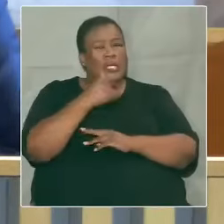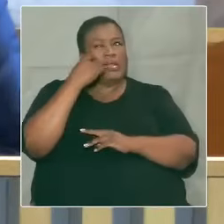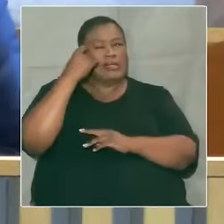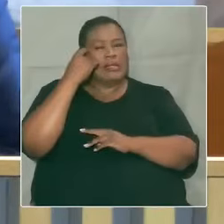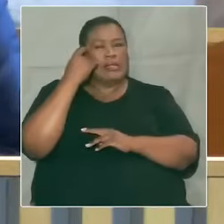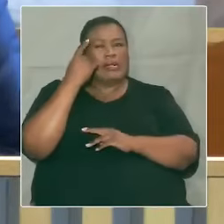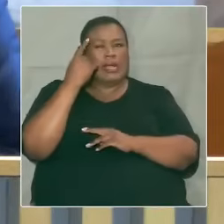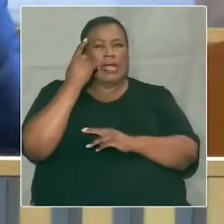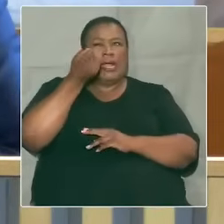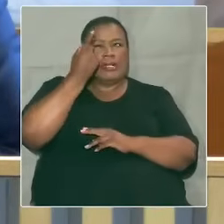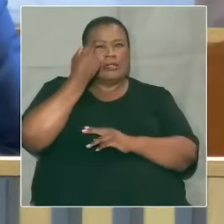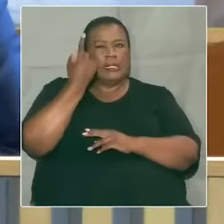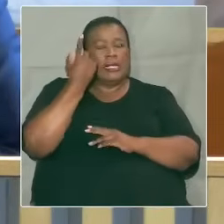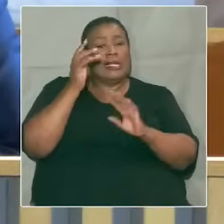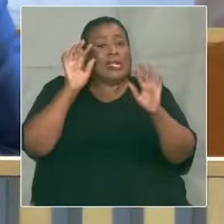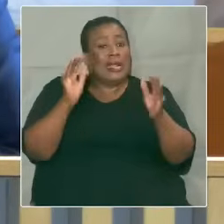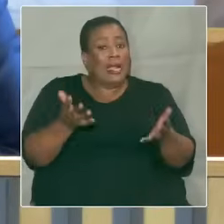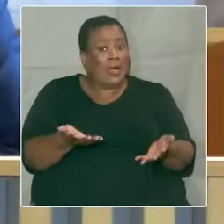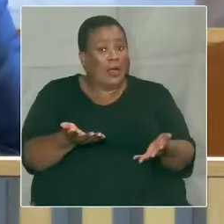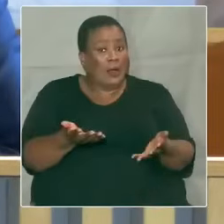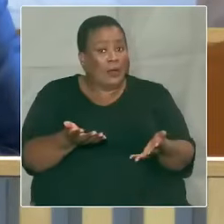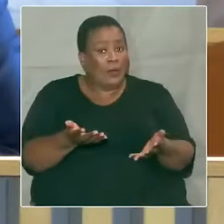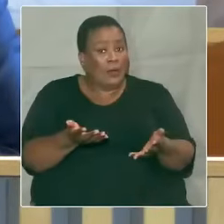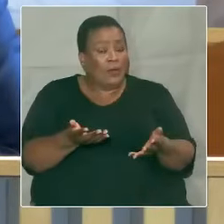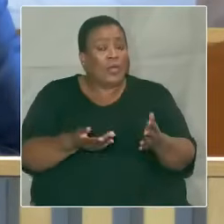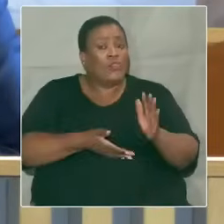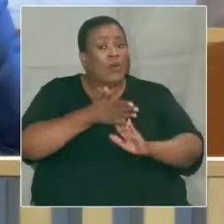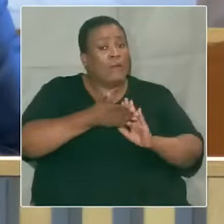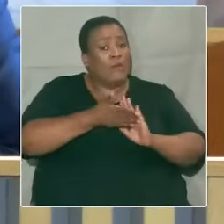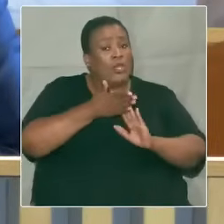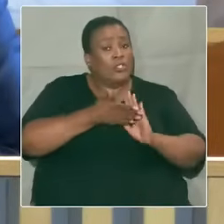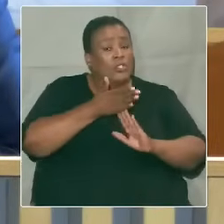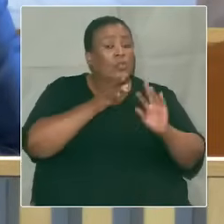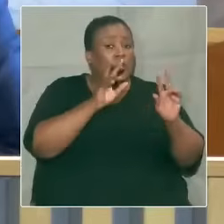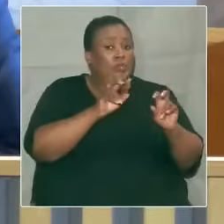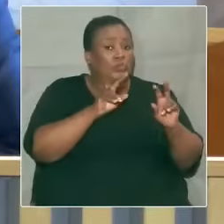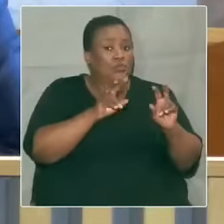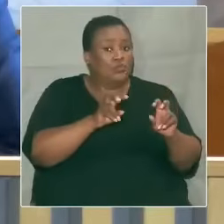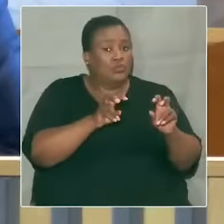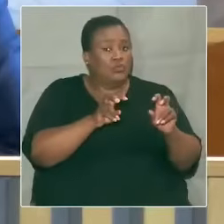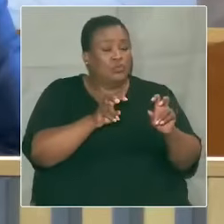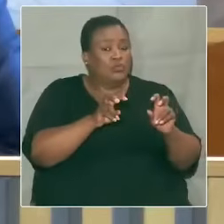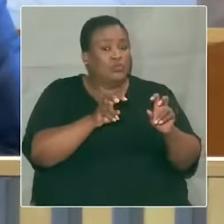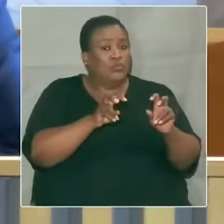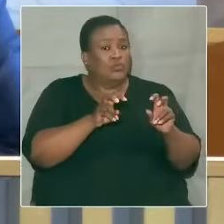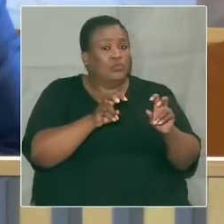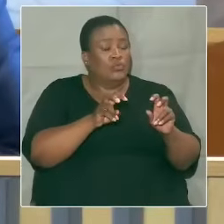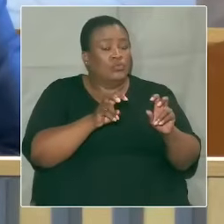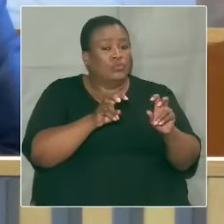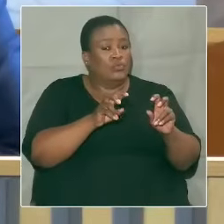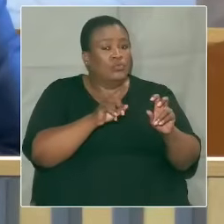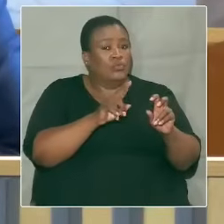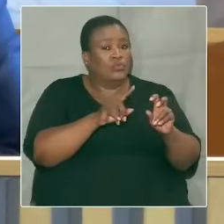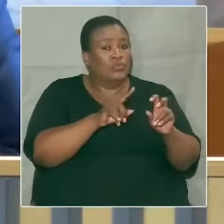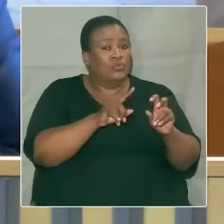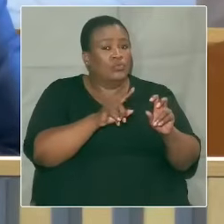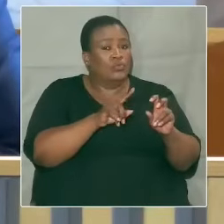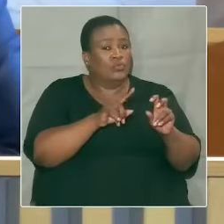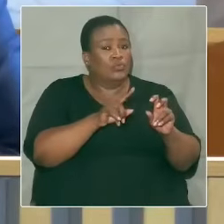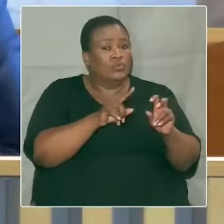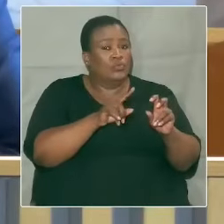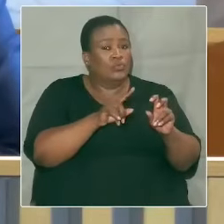the how, which is an operational issue that falls under